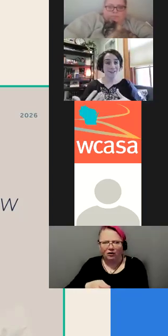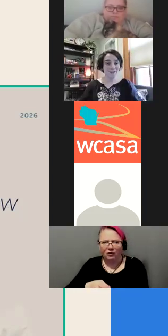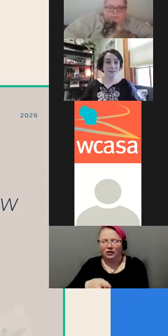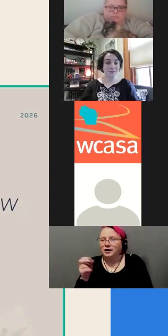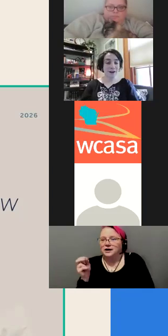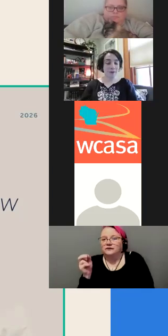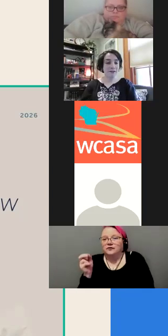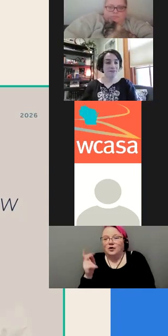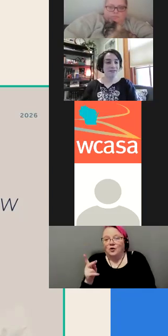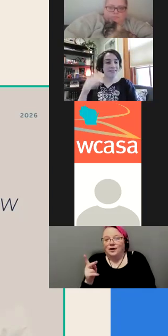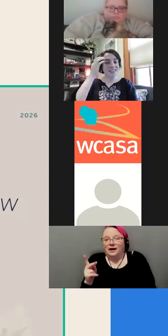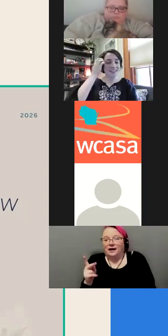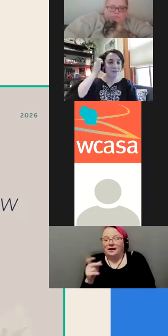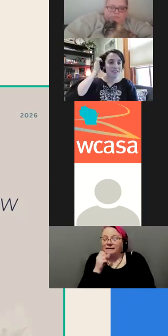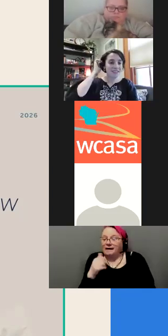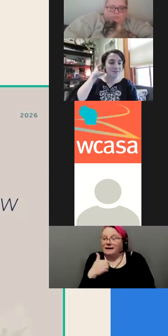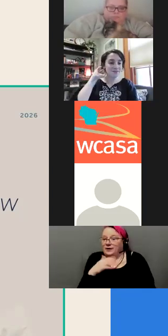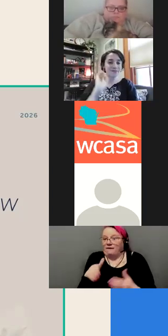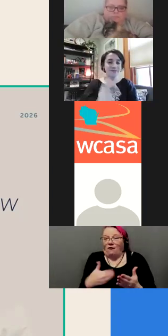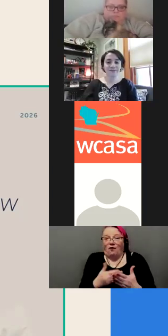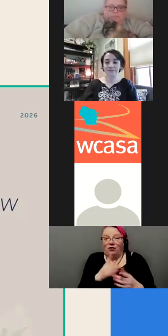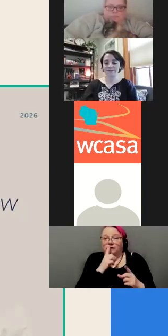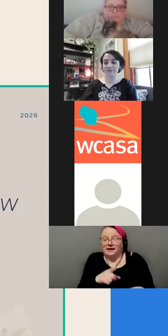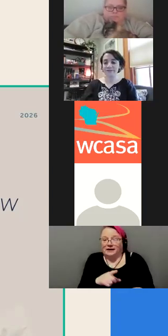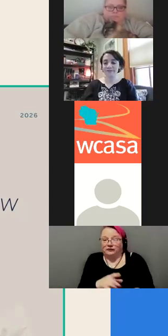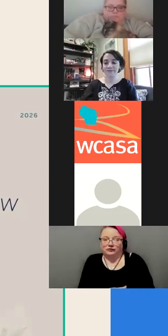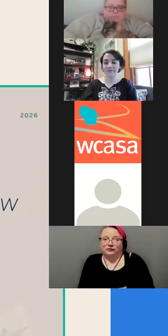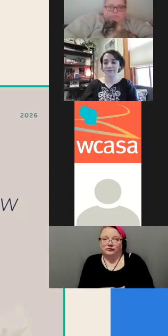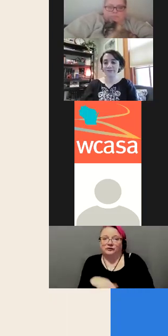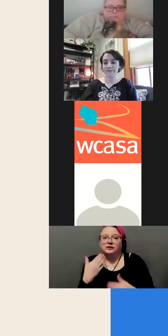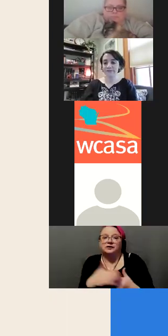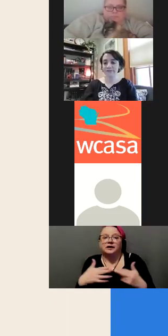the answers right away. Next slide, please.